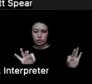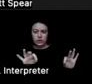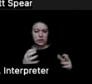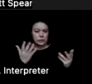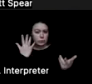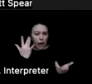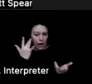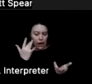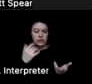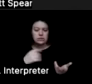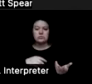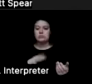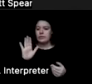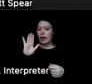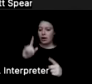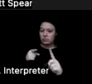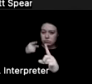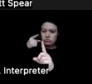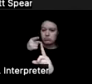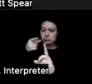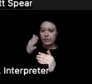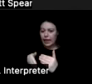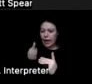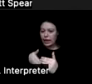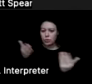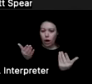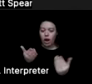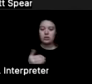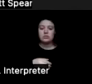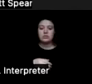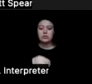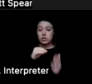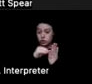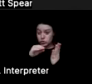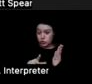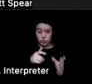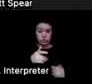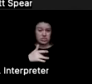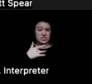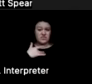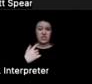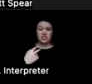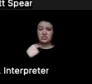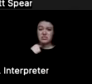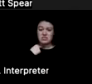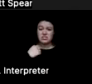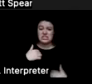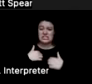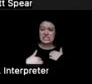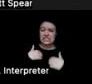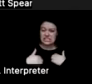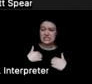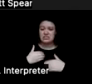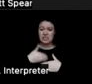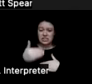And especially students who are feeling stuck, it can help them kind of talk through getting unstuck.